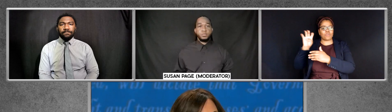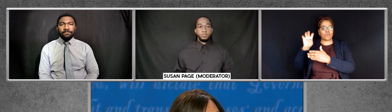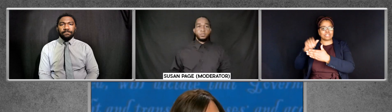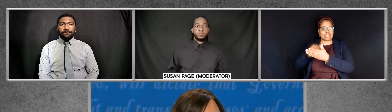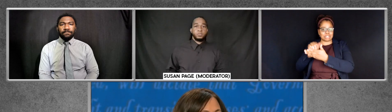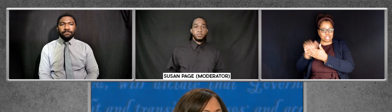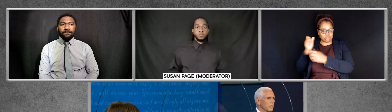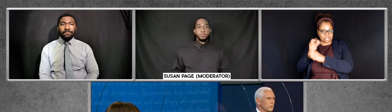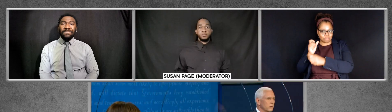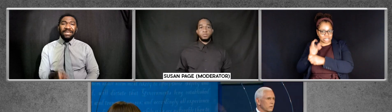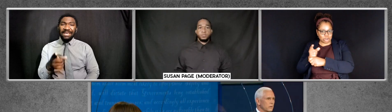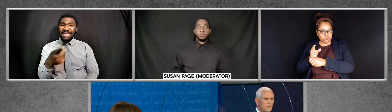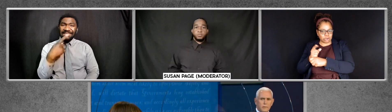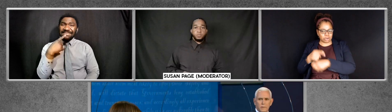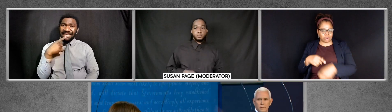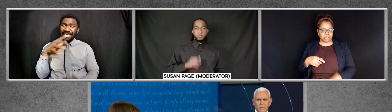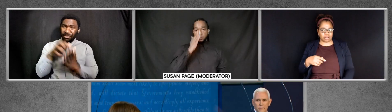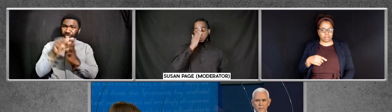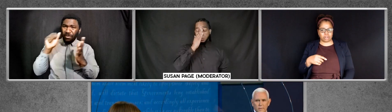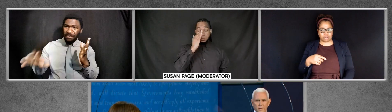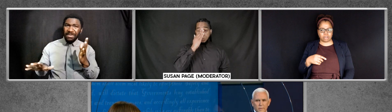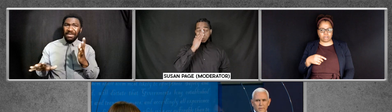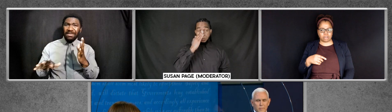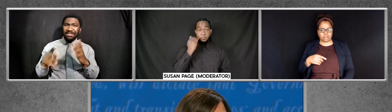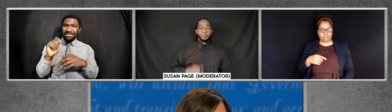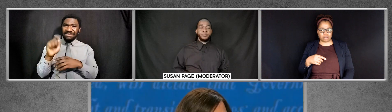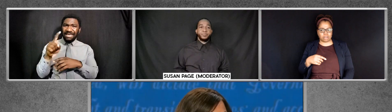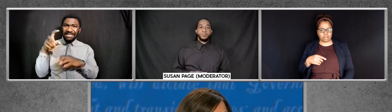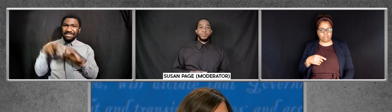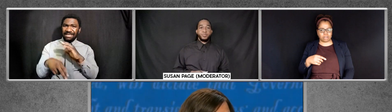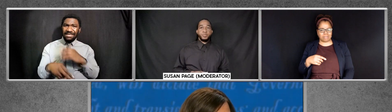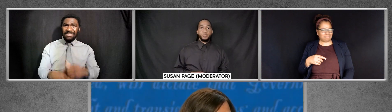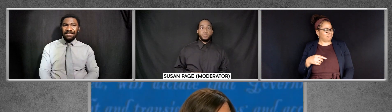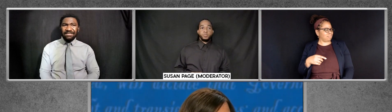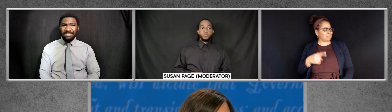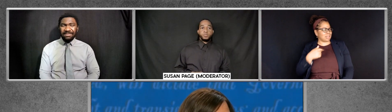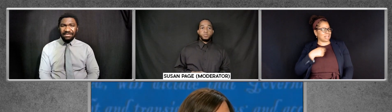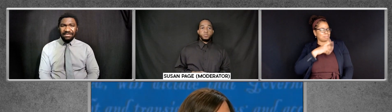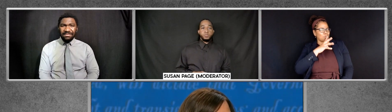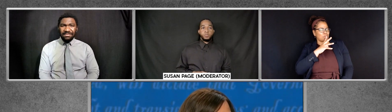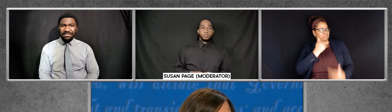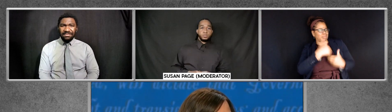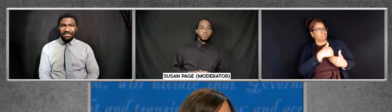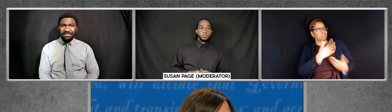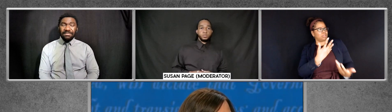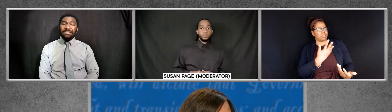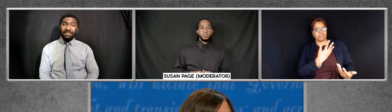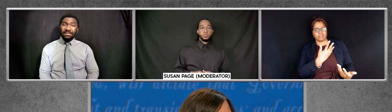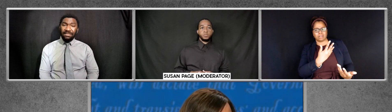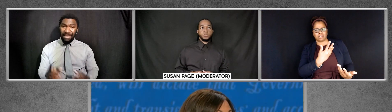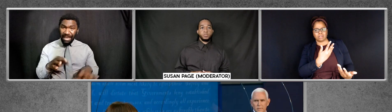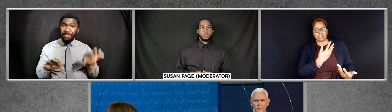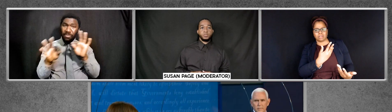going to repeal the Trump tax cuts. Mr. Vice President, I'm speaking. Well, wait. I'm speaking. be important if you said the